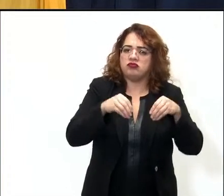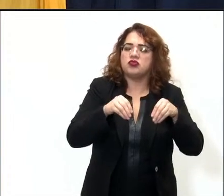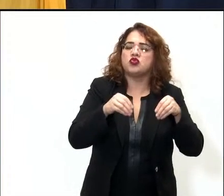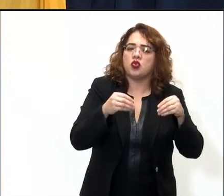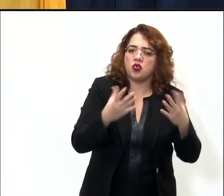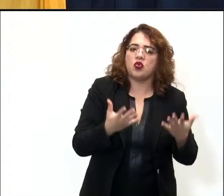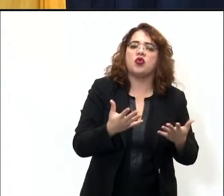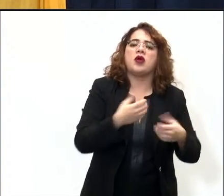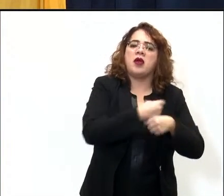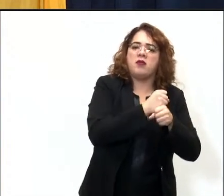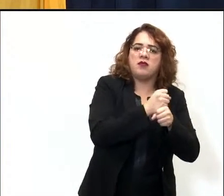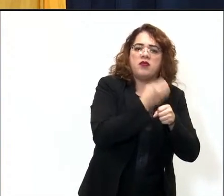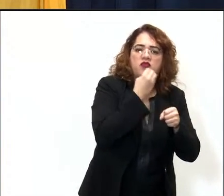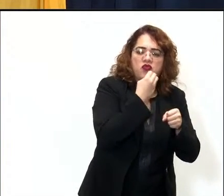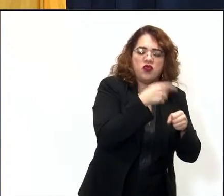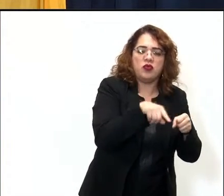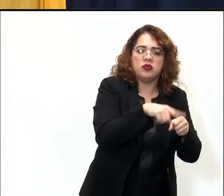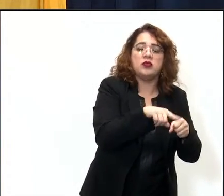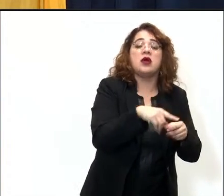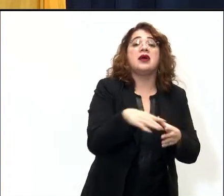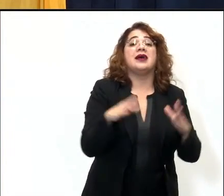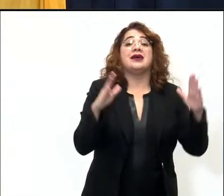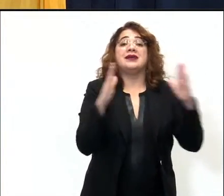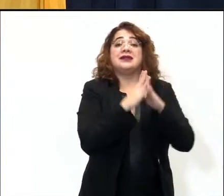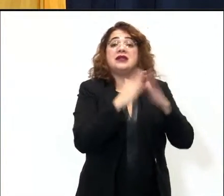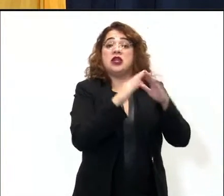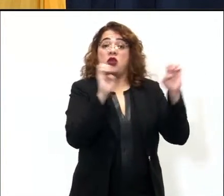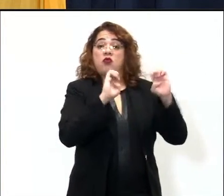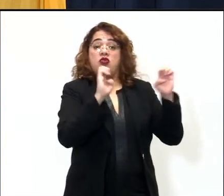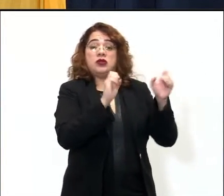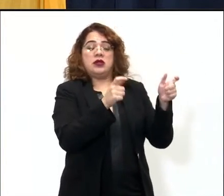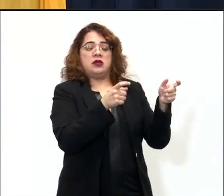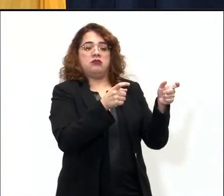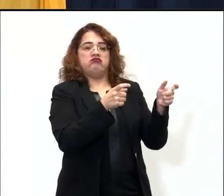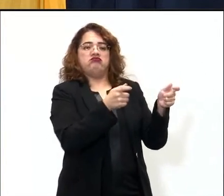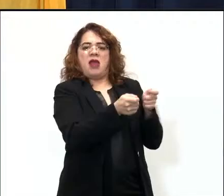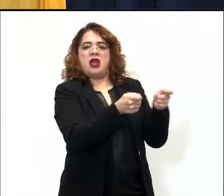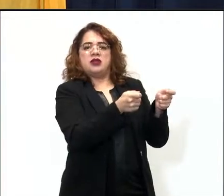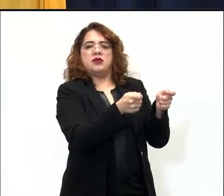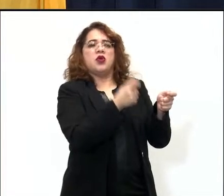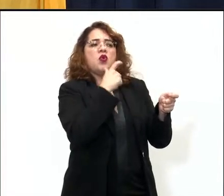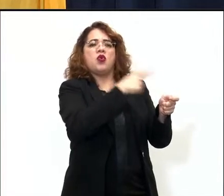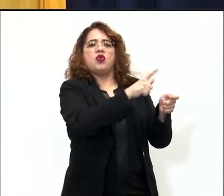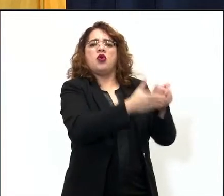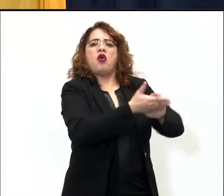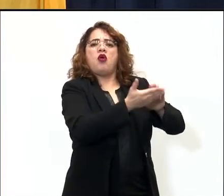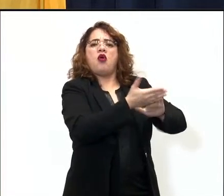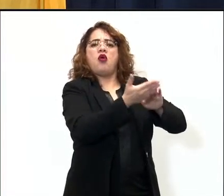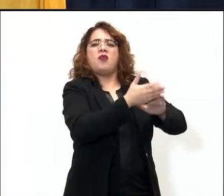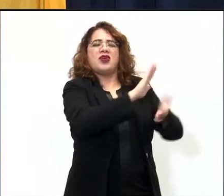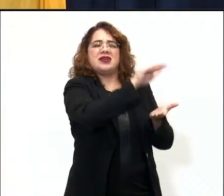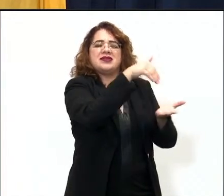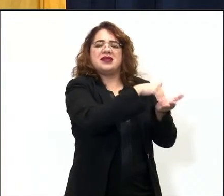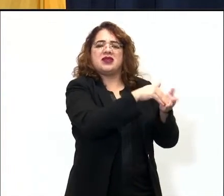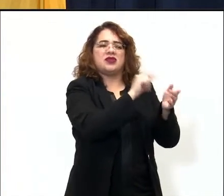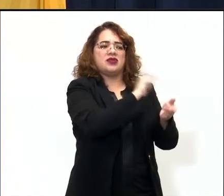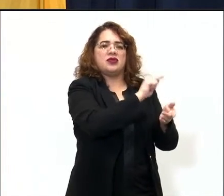includes city emergency management personnel, key folks that are operating our emergency operations